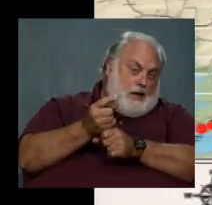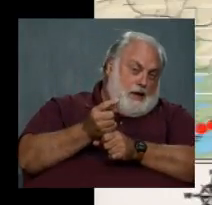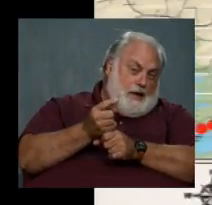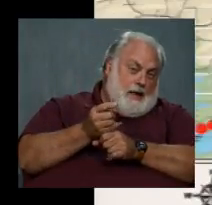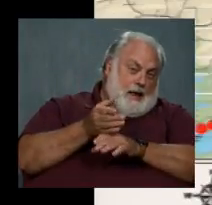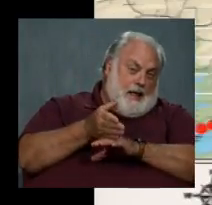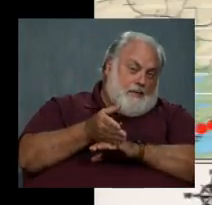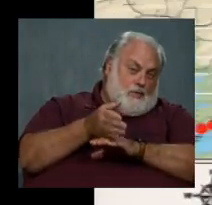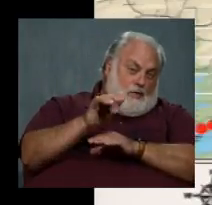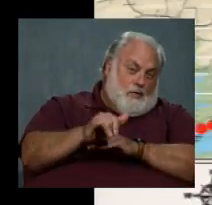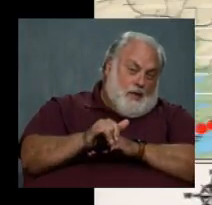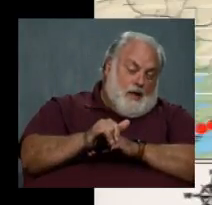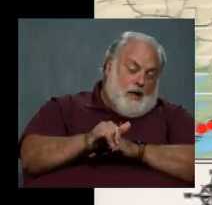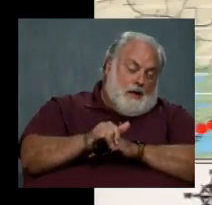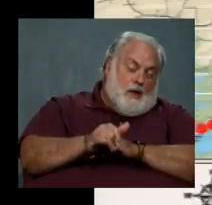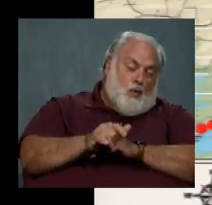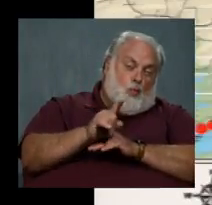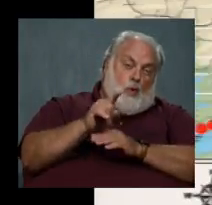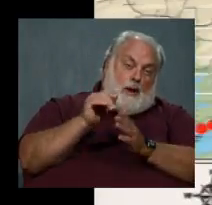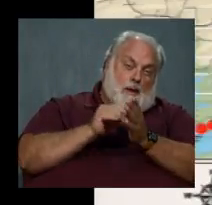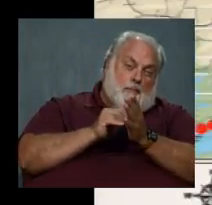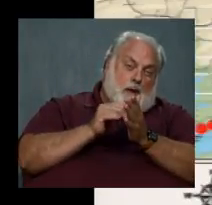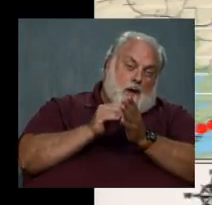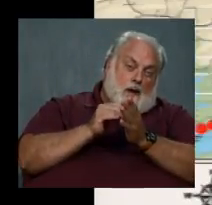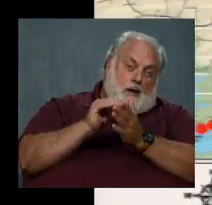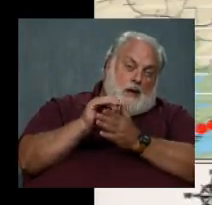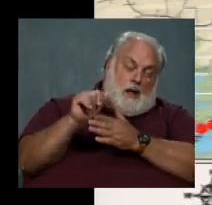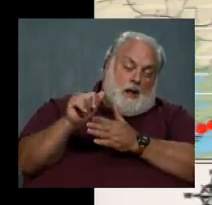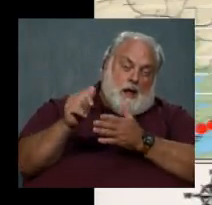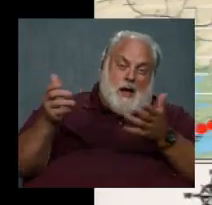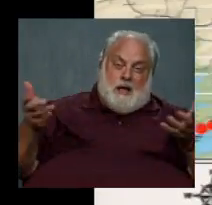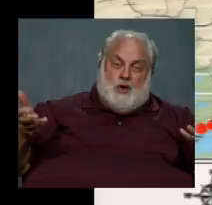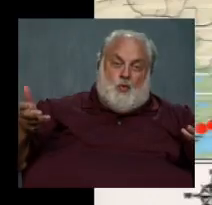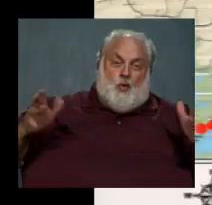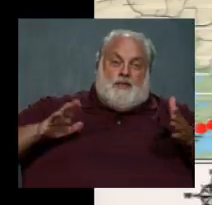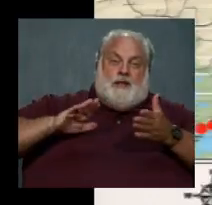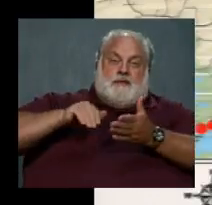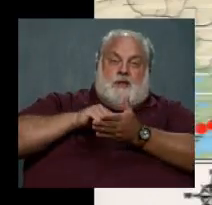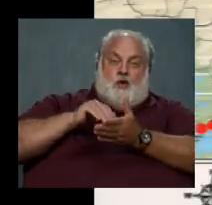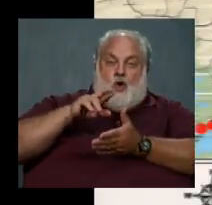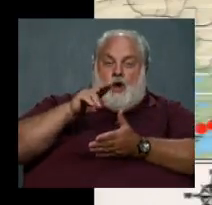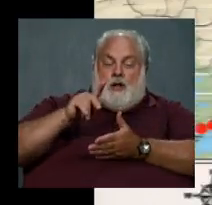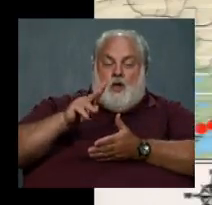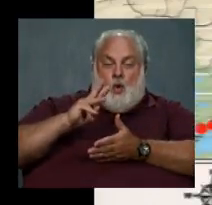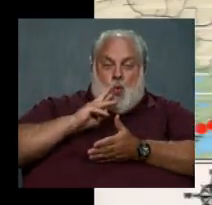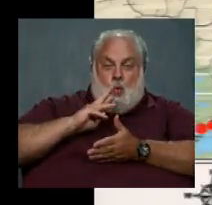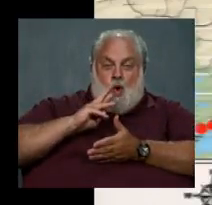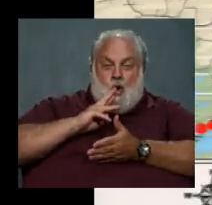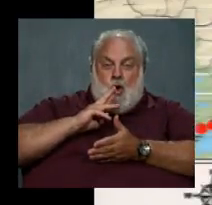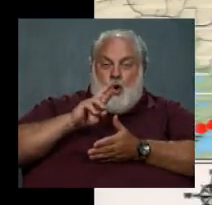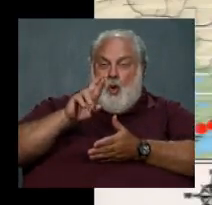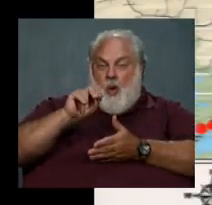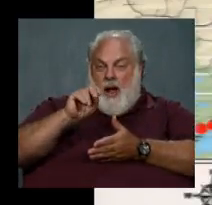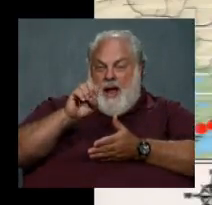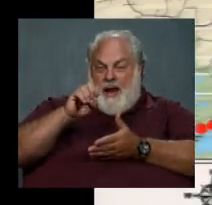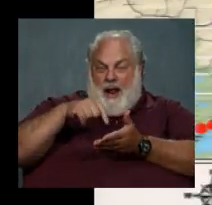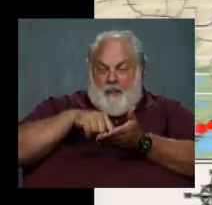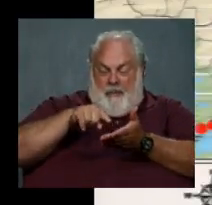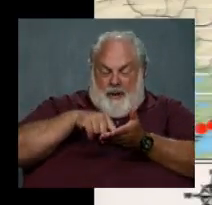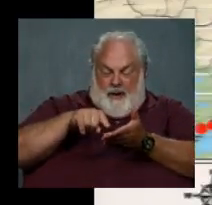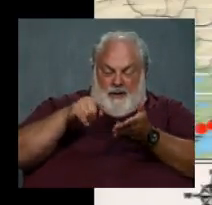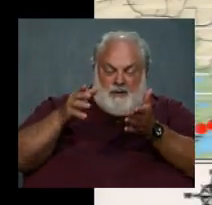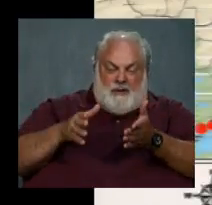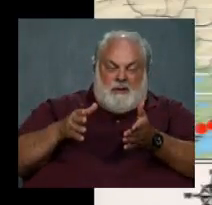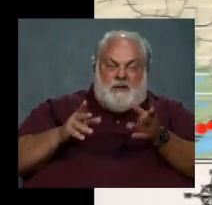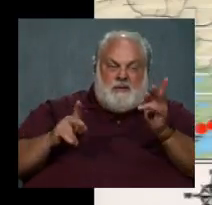million a year. I do not want the ratepayers of Central Arkansas Water or your citizens